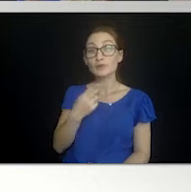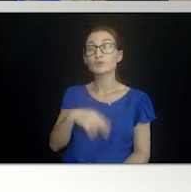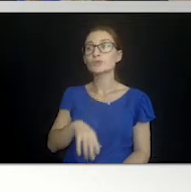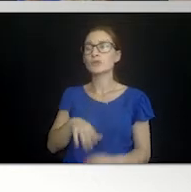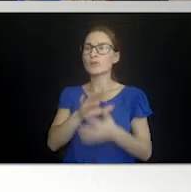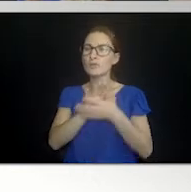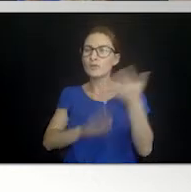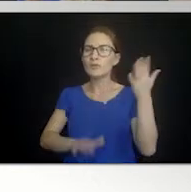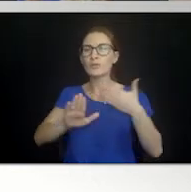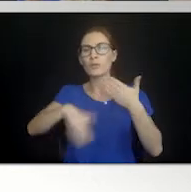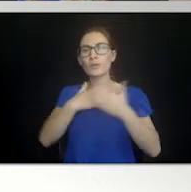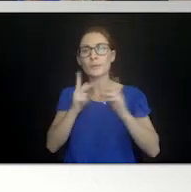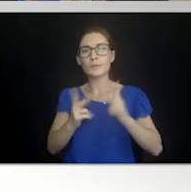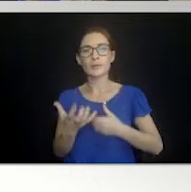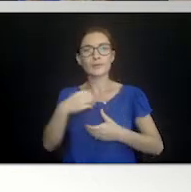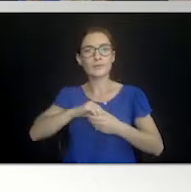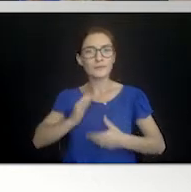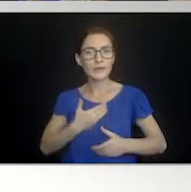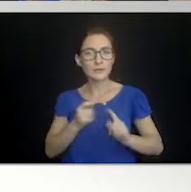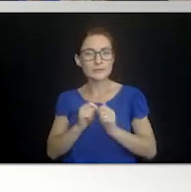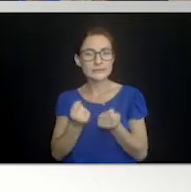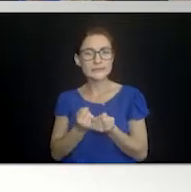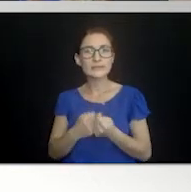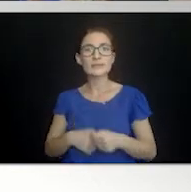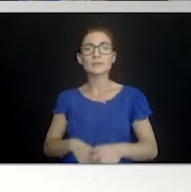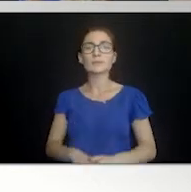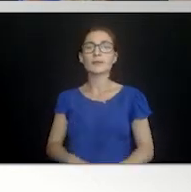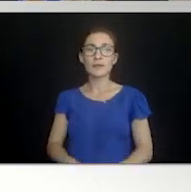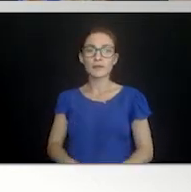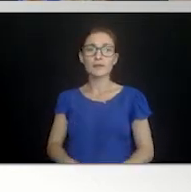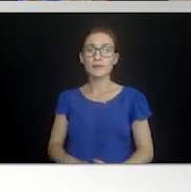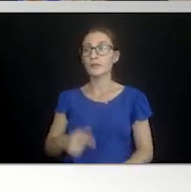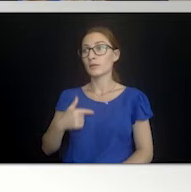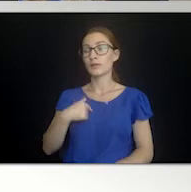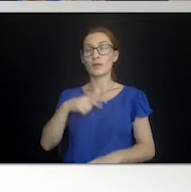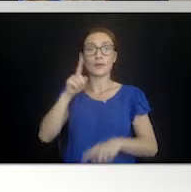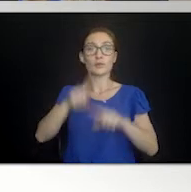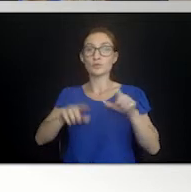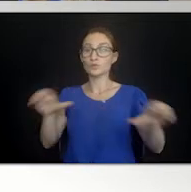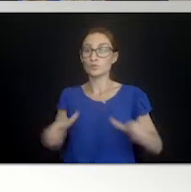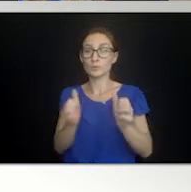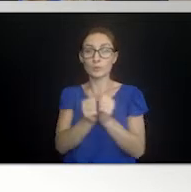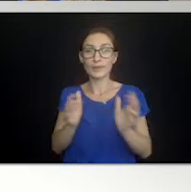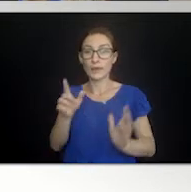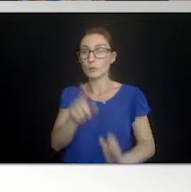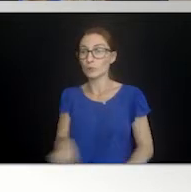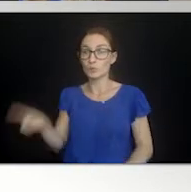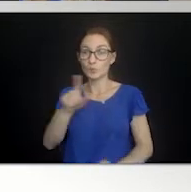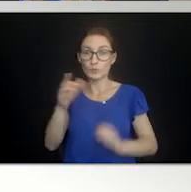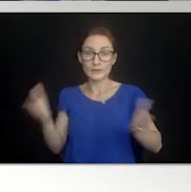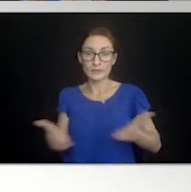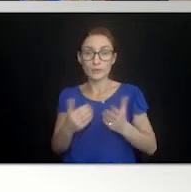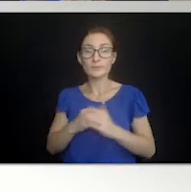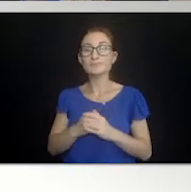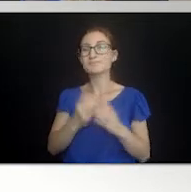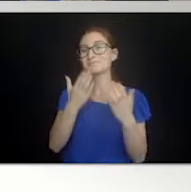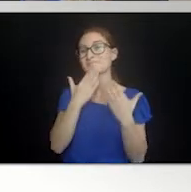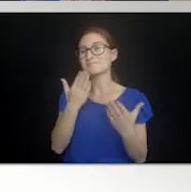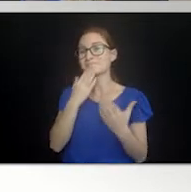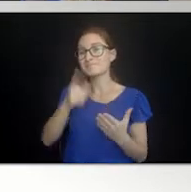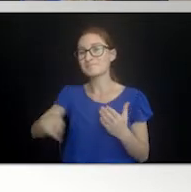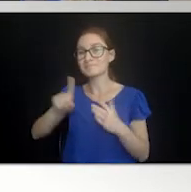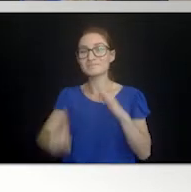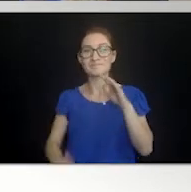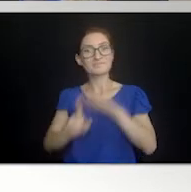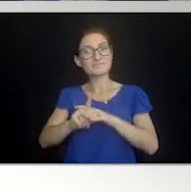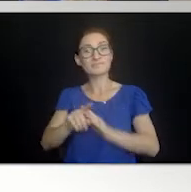people who are part of our faculty. So this is, and I might have dreamt this up, but I couldn't do it without everybody else here. So